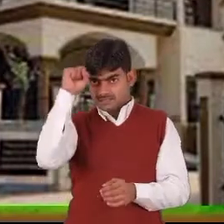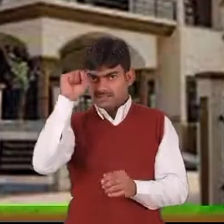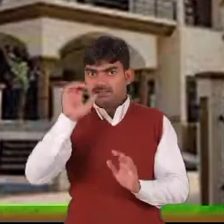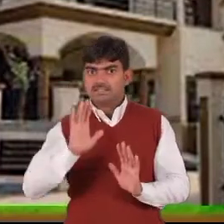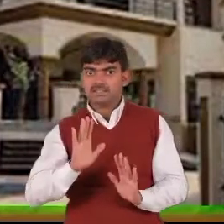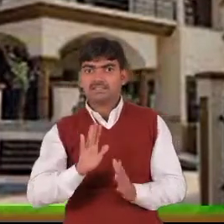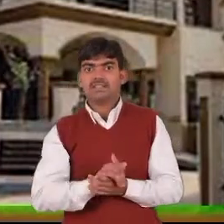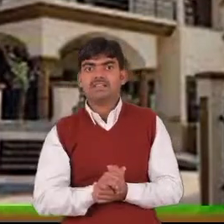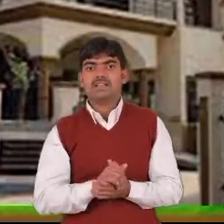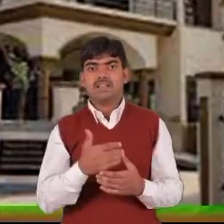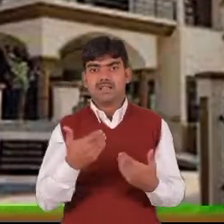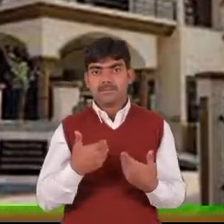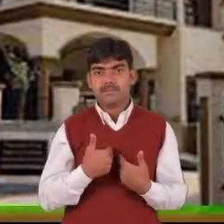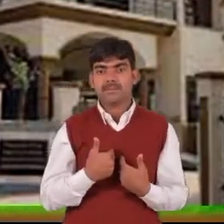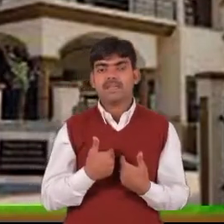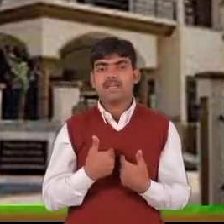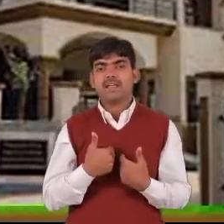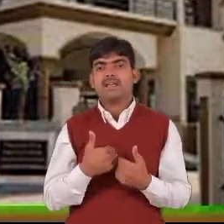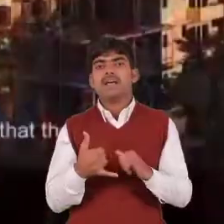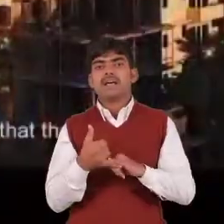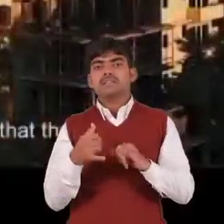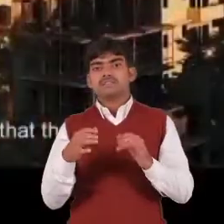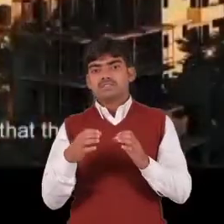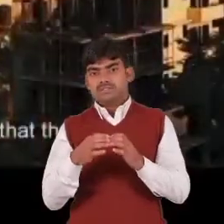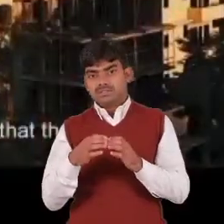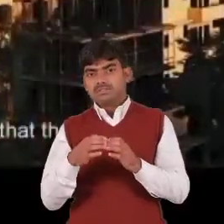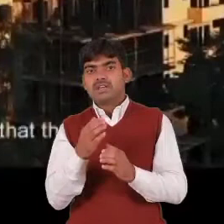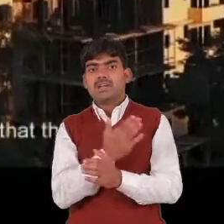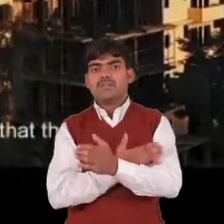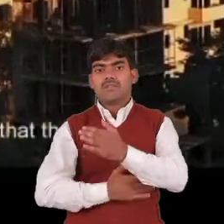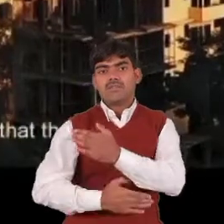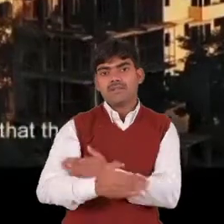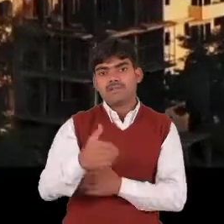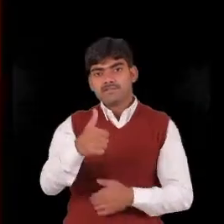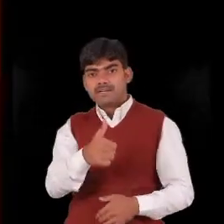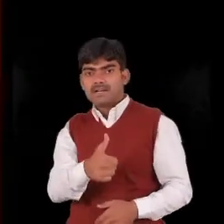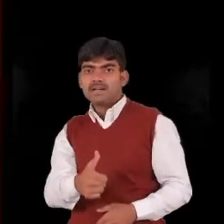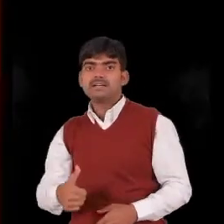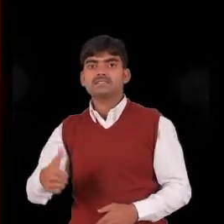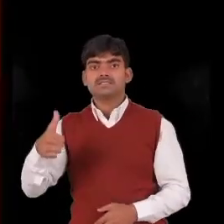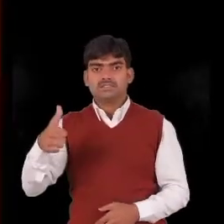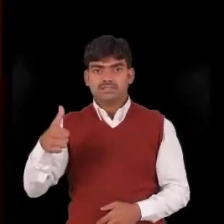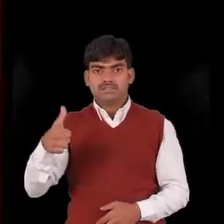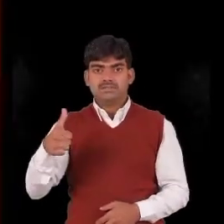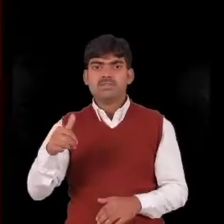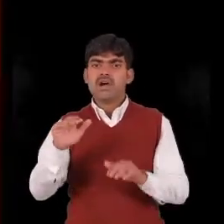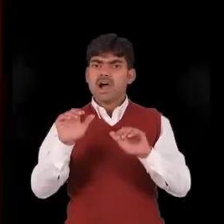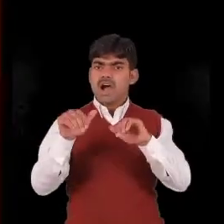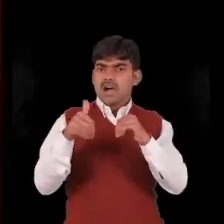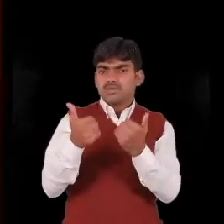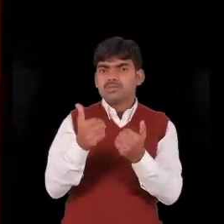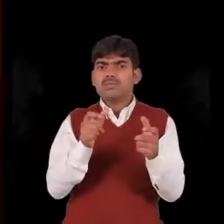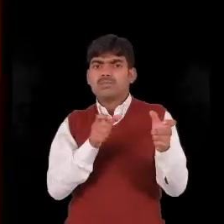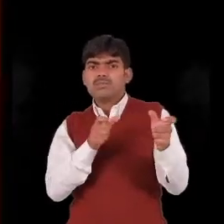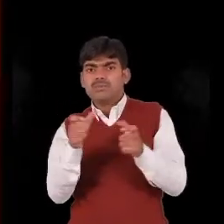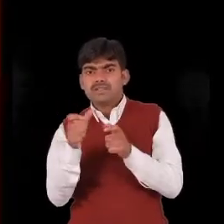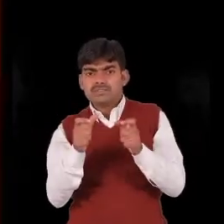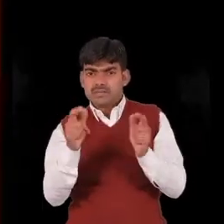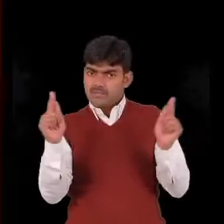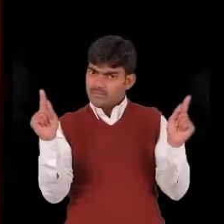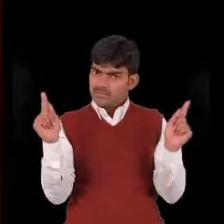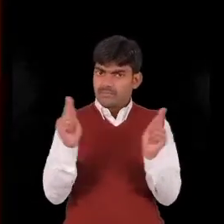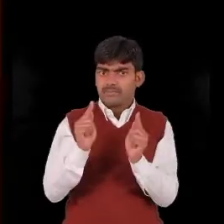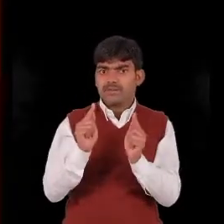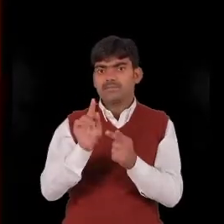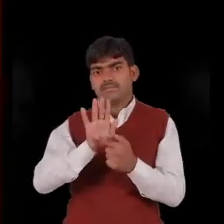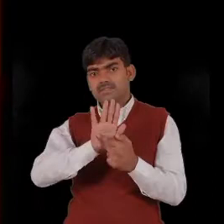summarize about the work of the Society. Society for Welfare of the Handicapped, which was started in the